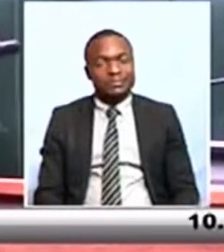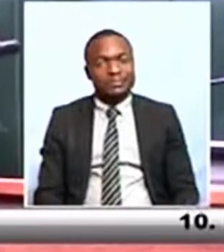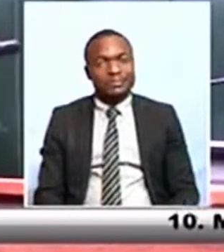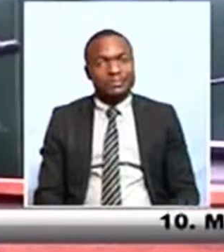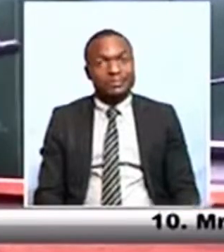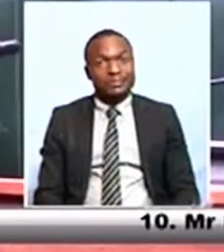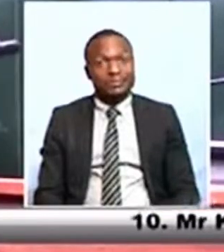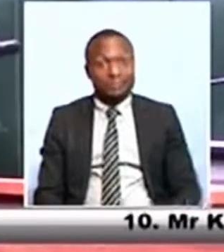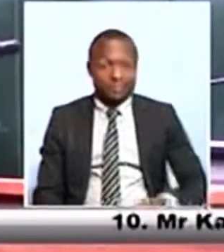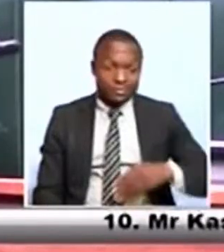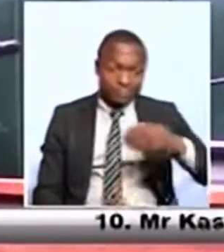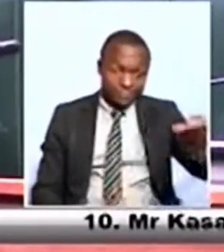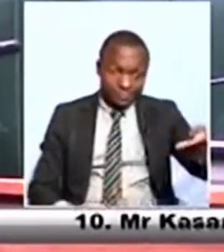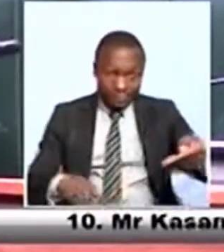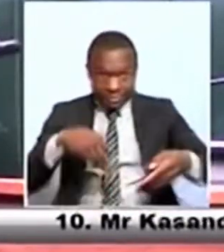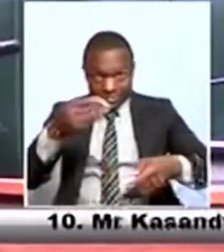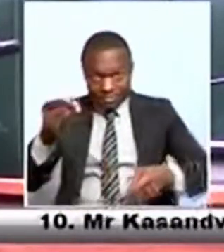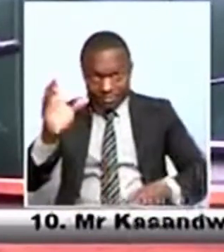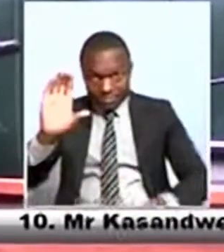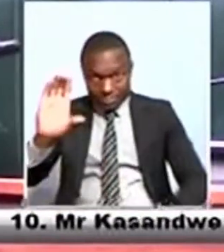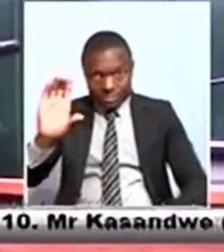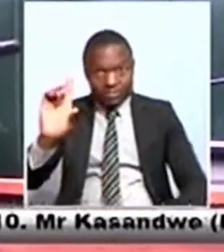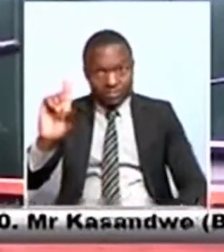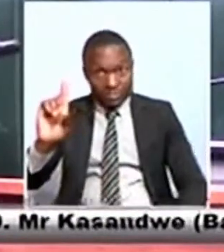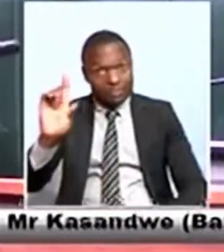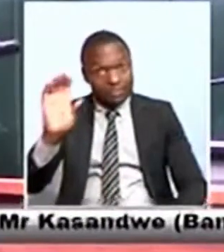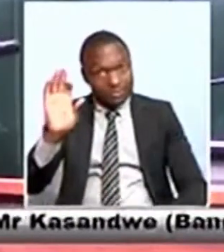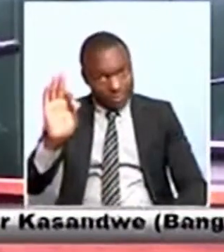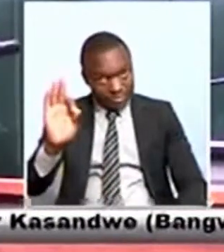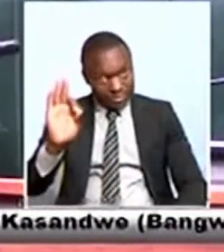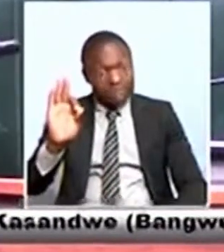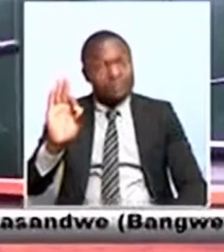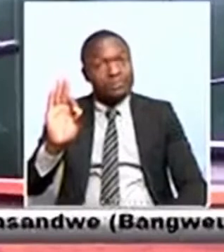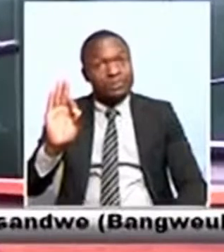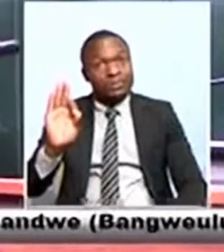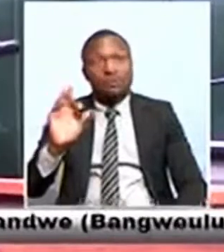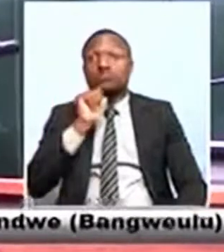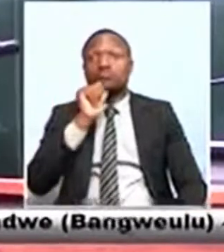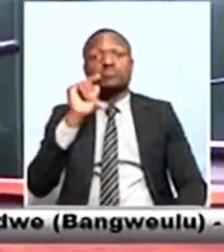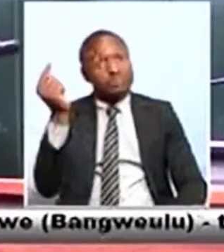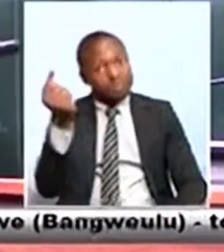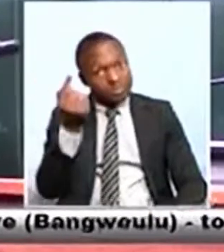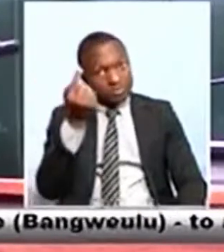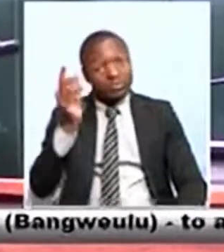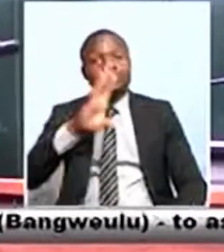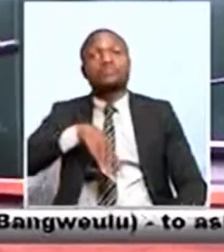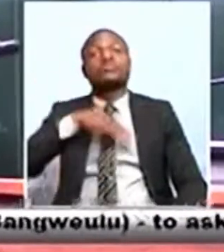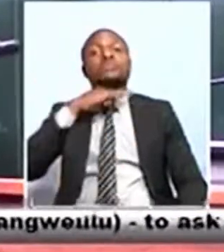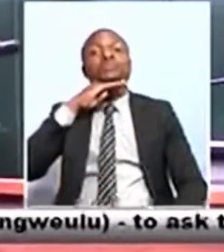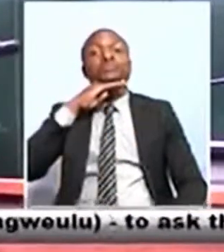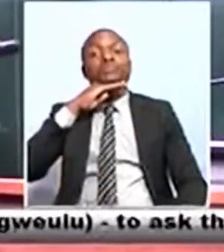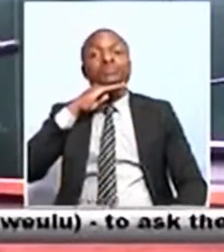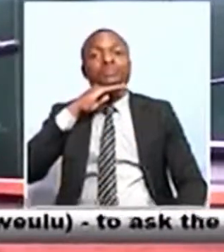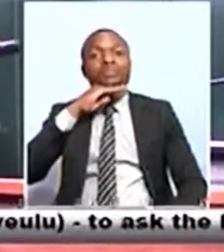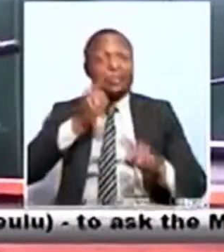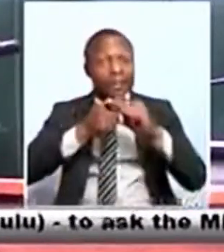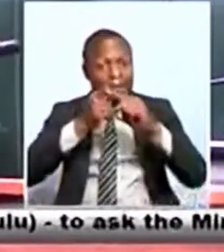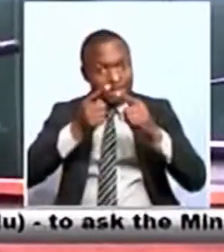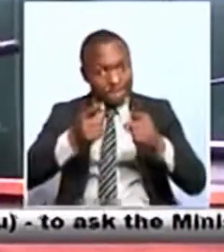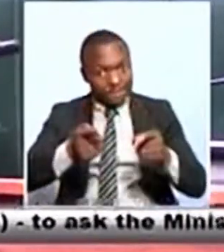the disbursement of CDF was not only inadequate, but was also